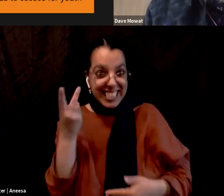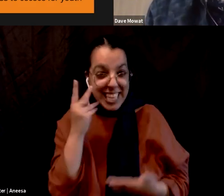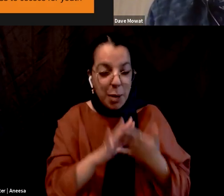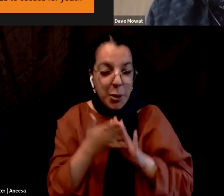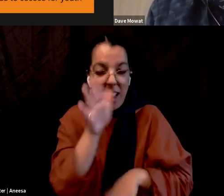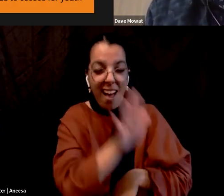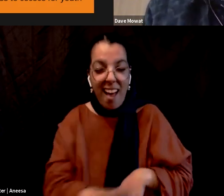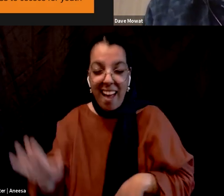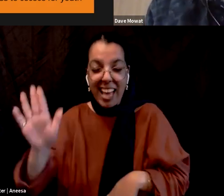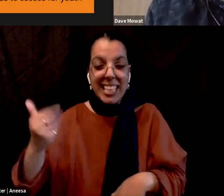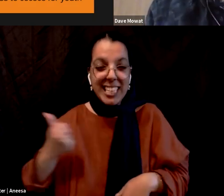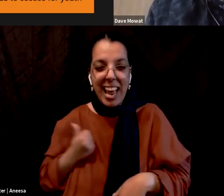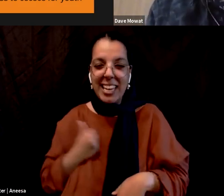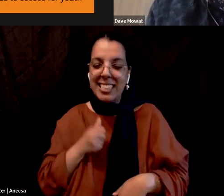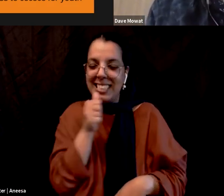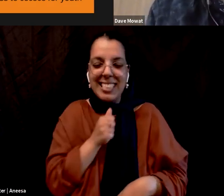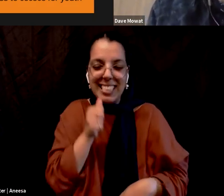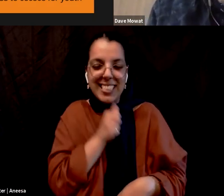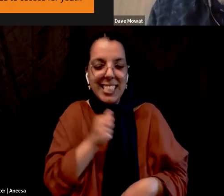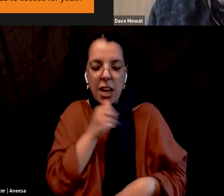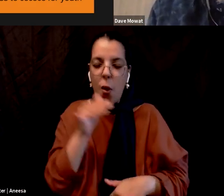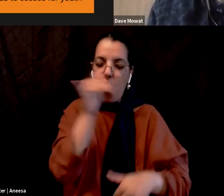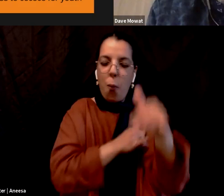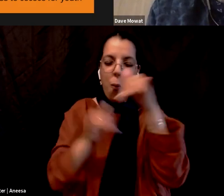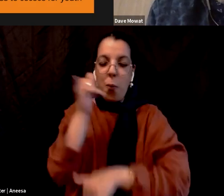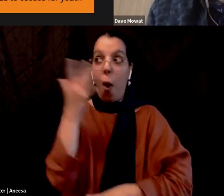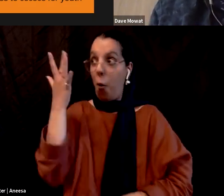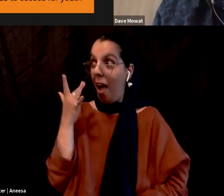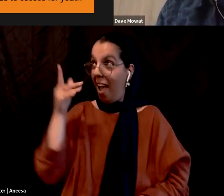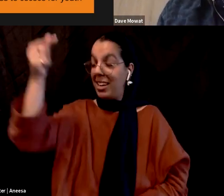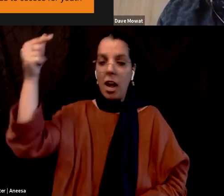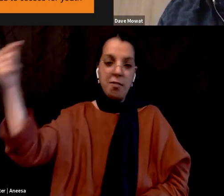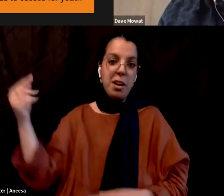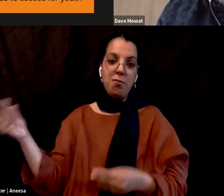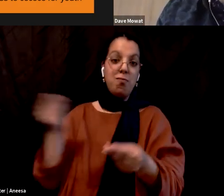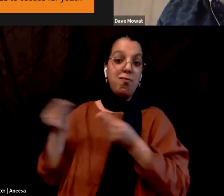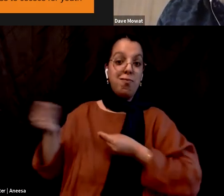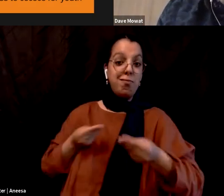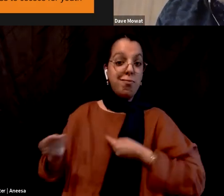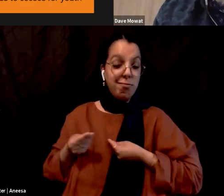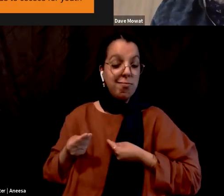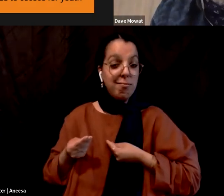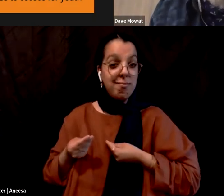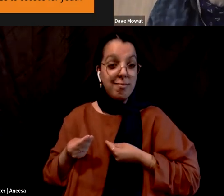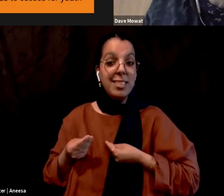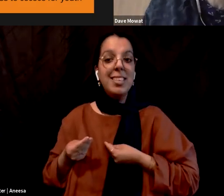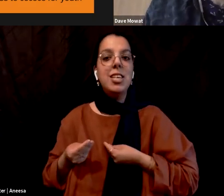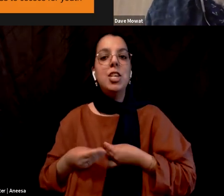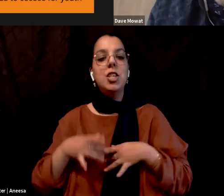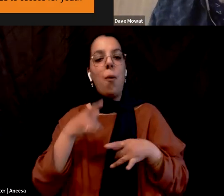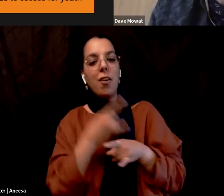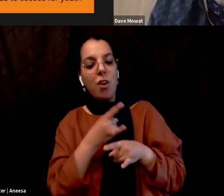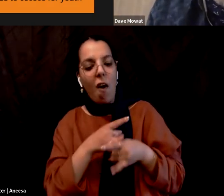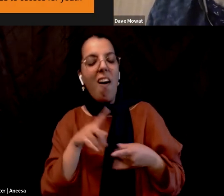are suffer the same thing. You know, so alcohol and the use of those nasty